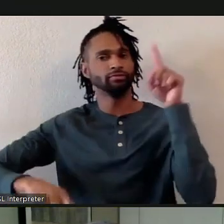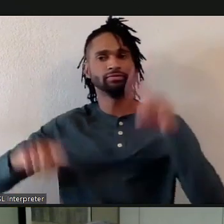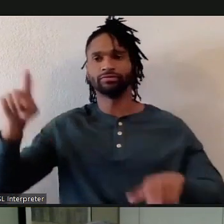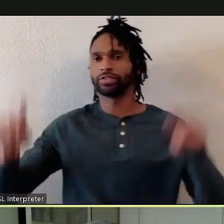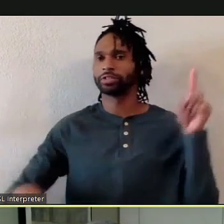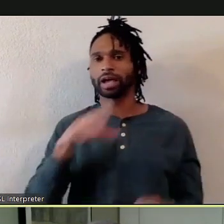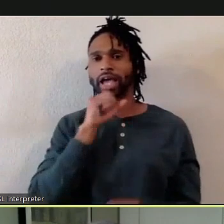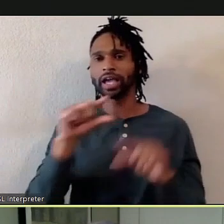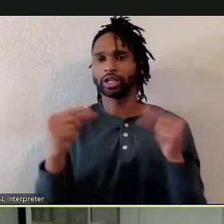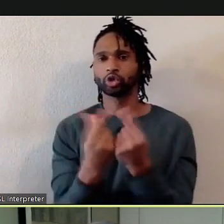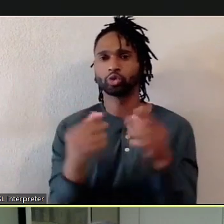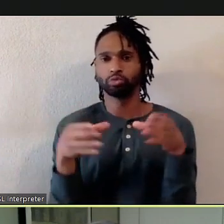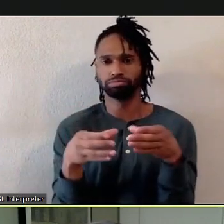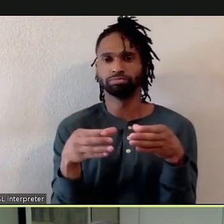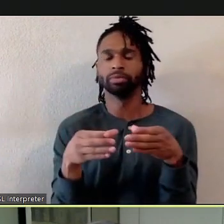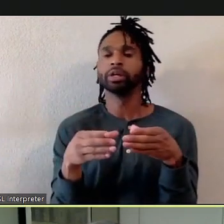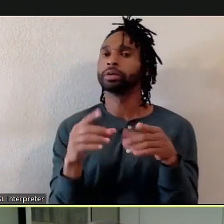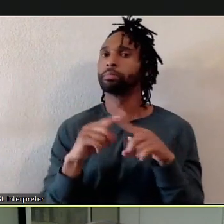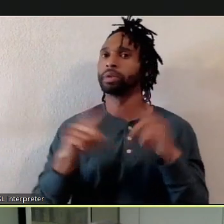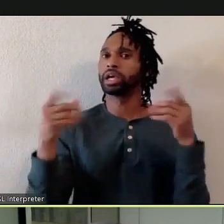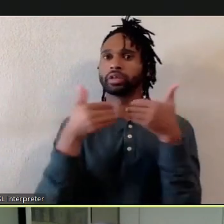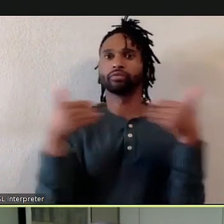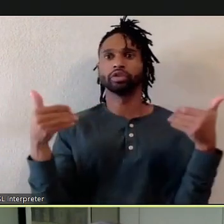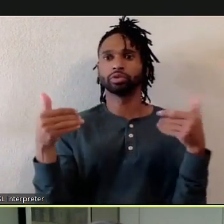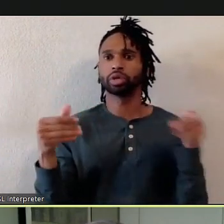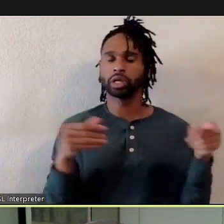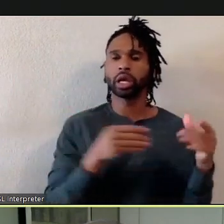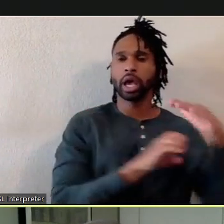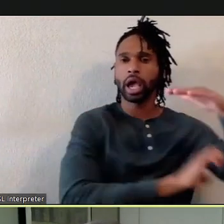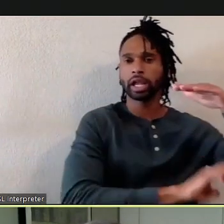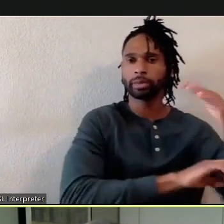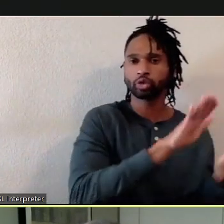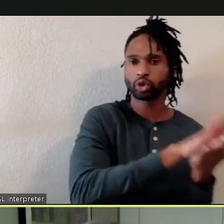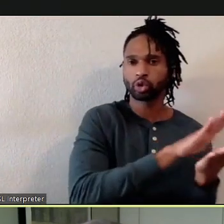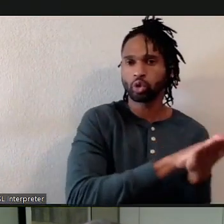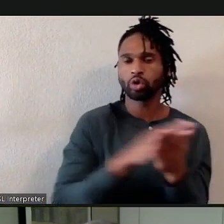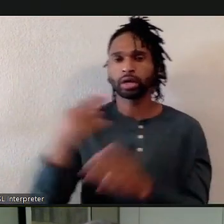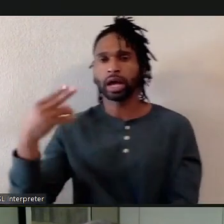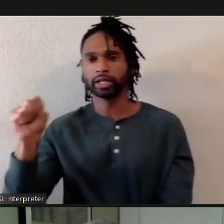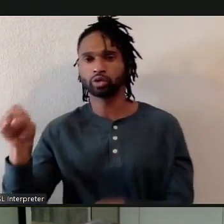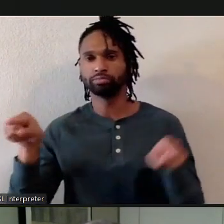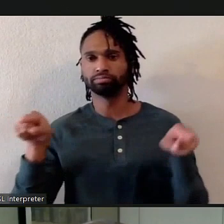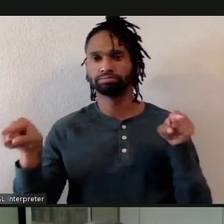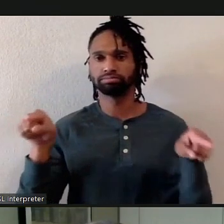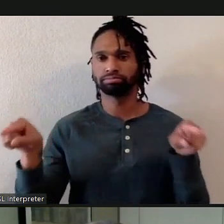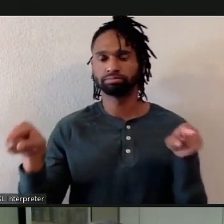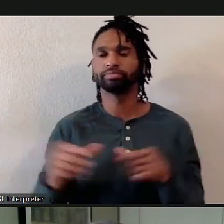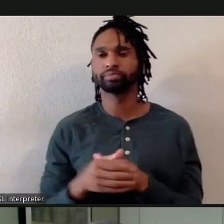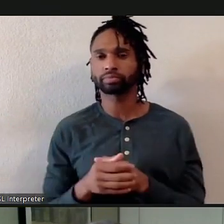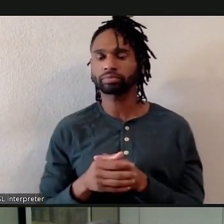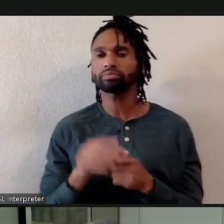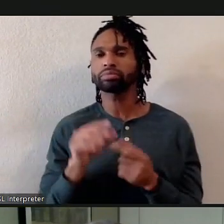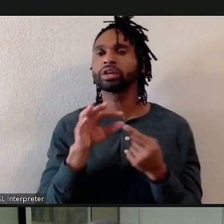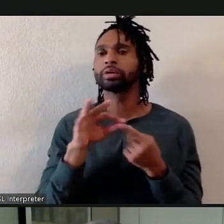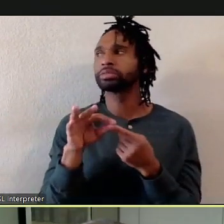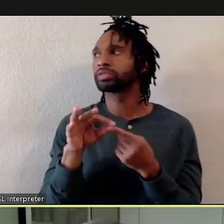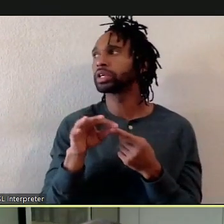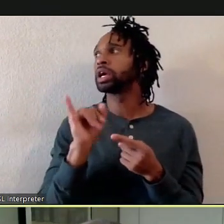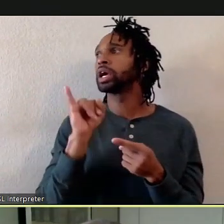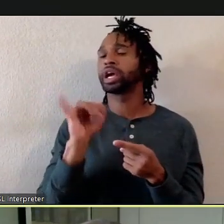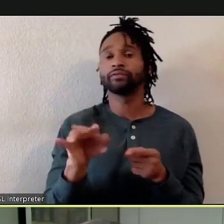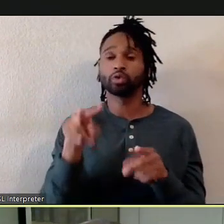We see a big difference between elementary schools and high schools. So specifically, if you